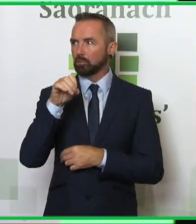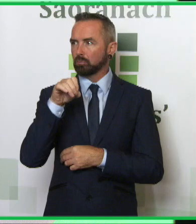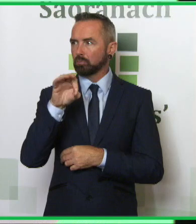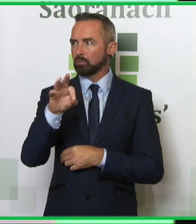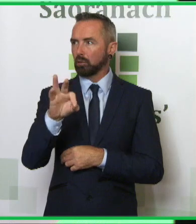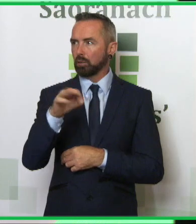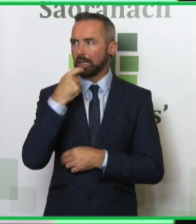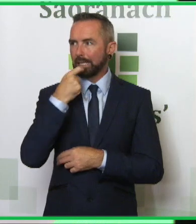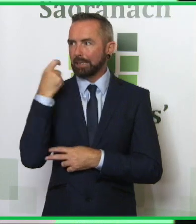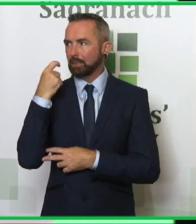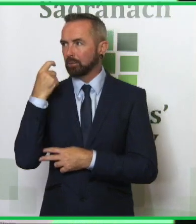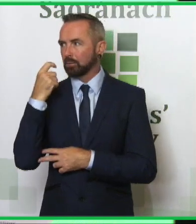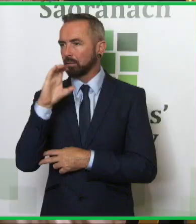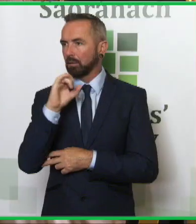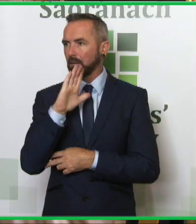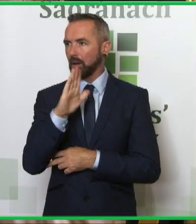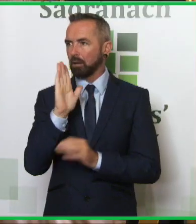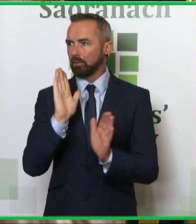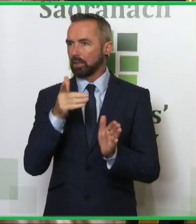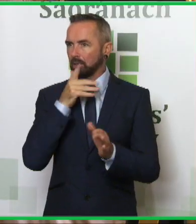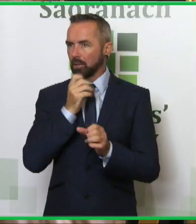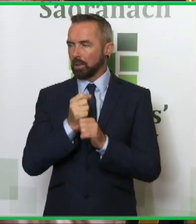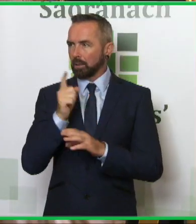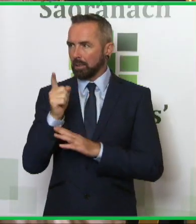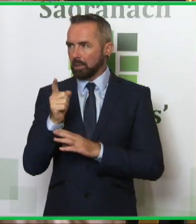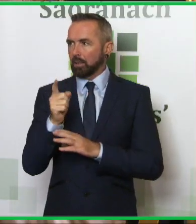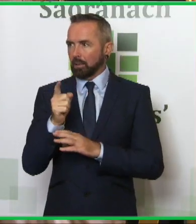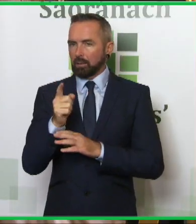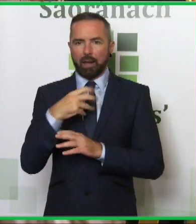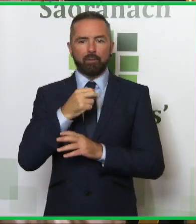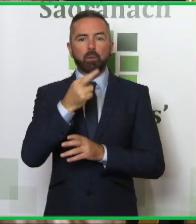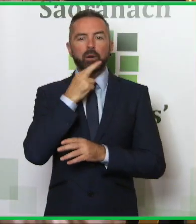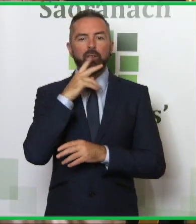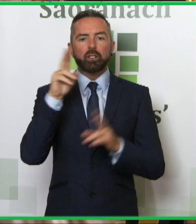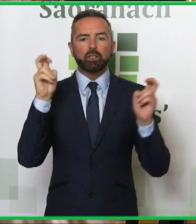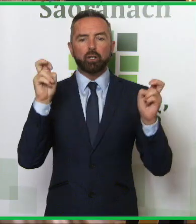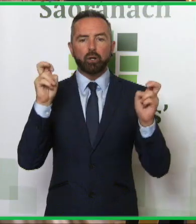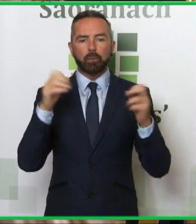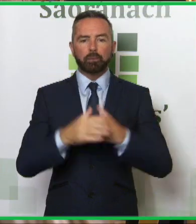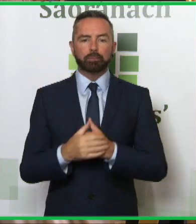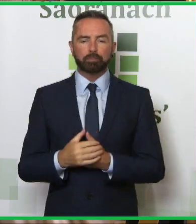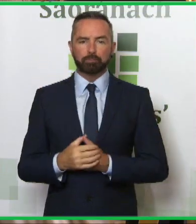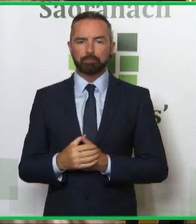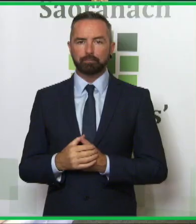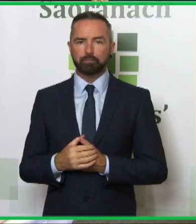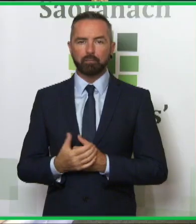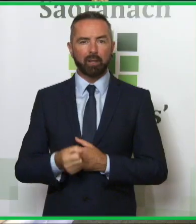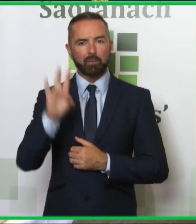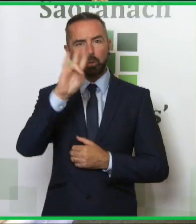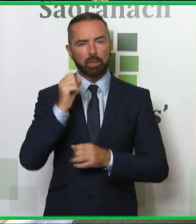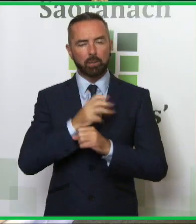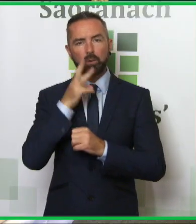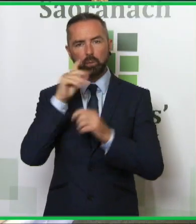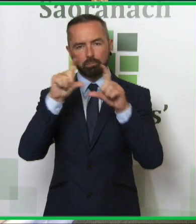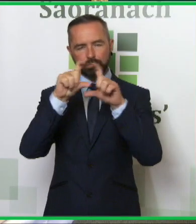address that. That is a kind of a preferred term, medically and otherwise. There was a question around the header that's on